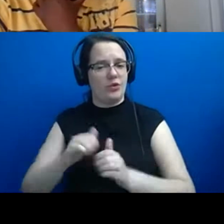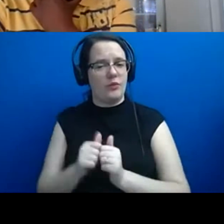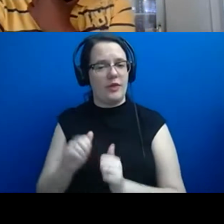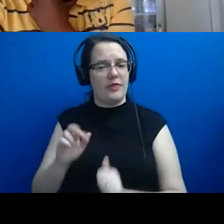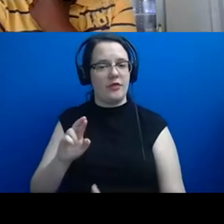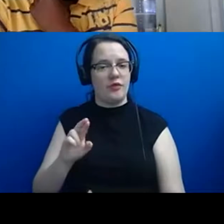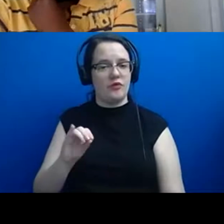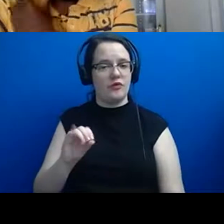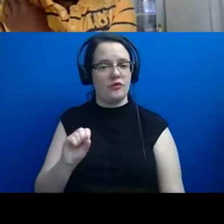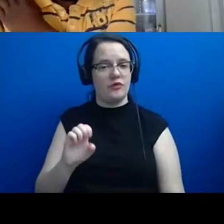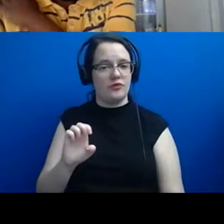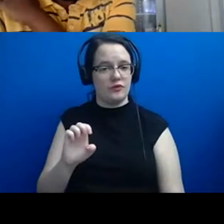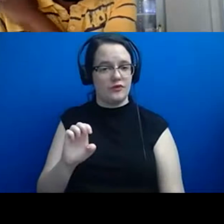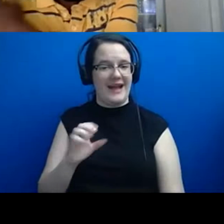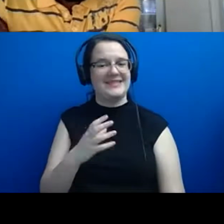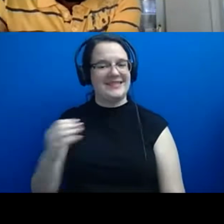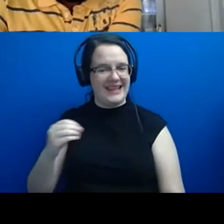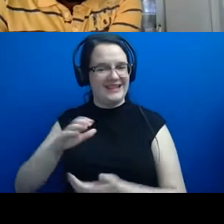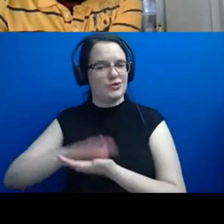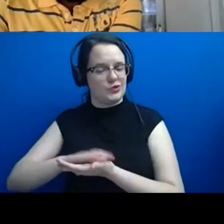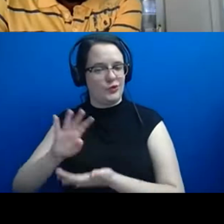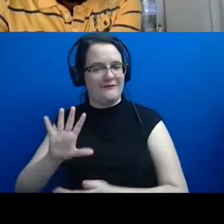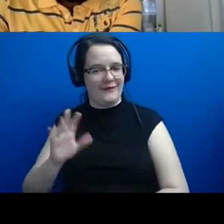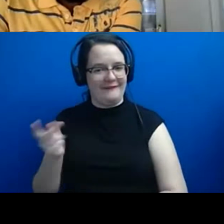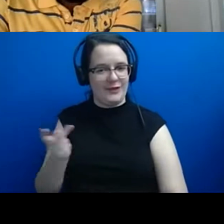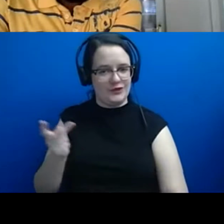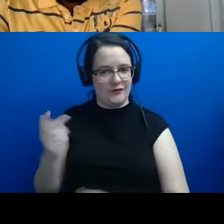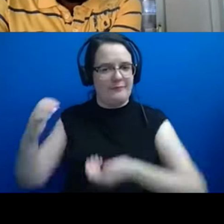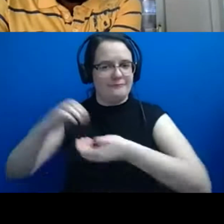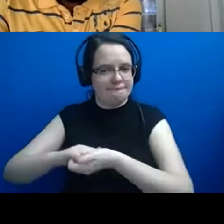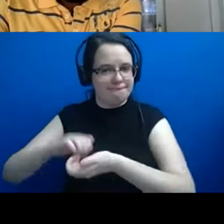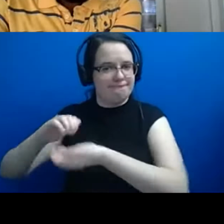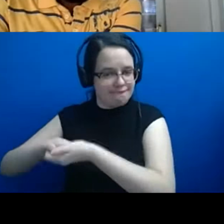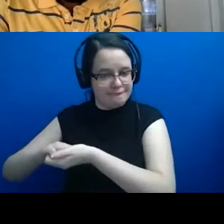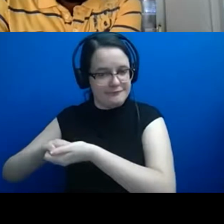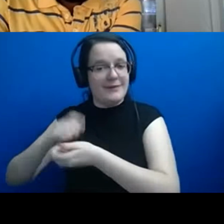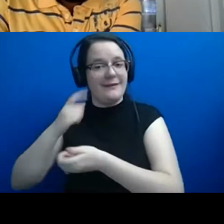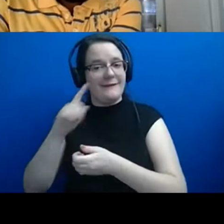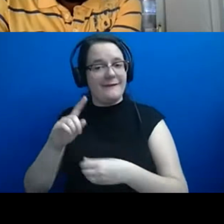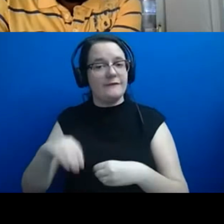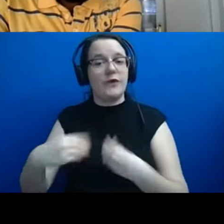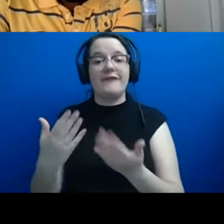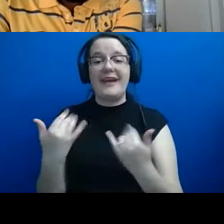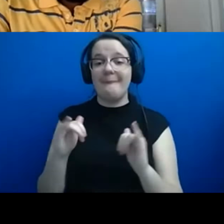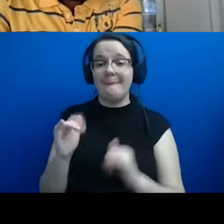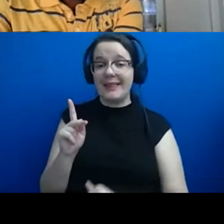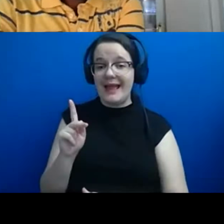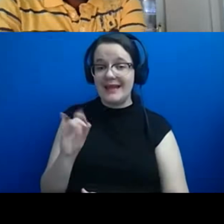and School 45 to be able to provide play kits for